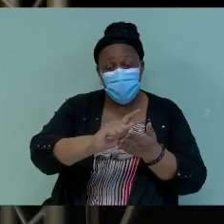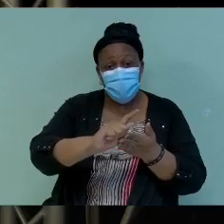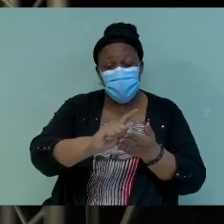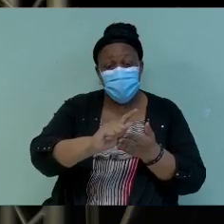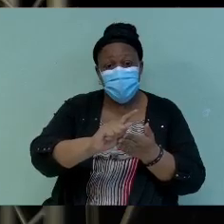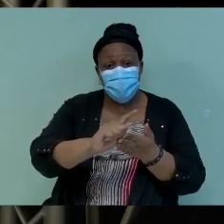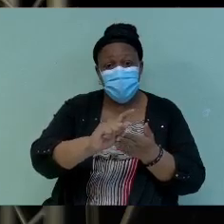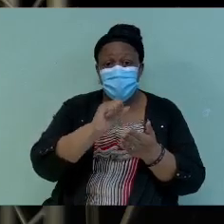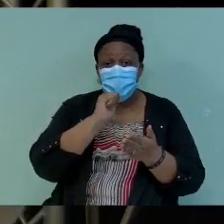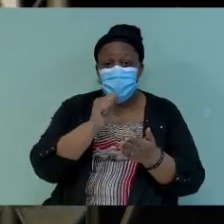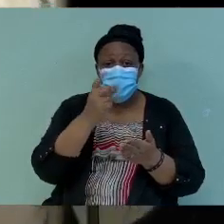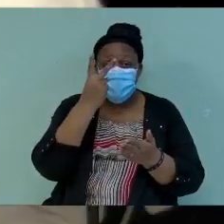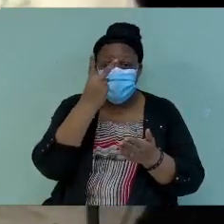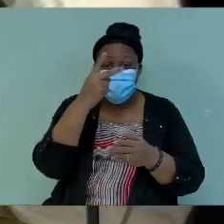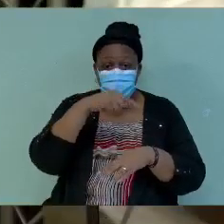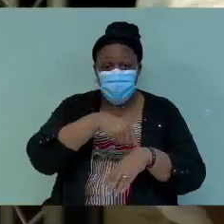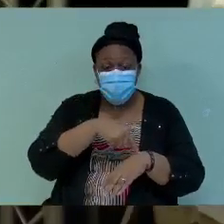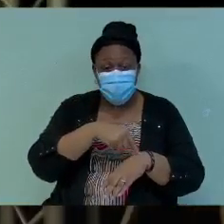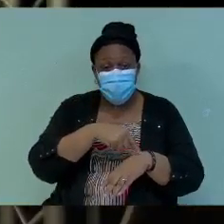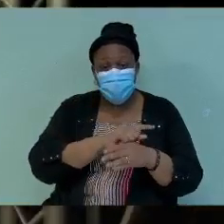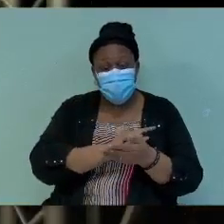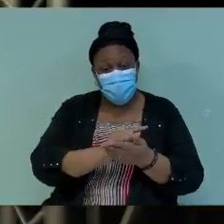day.